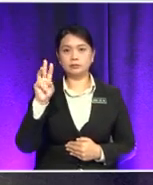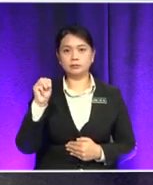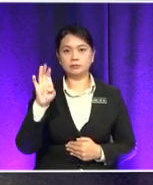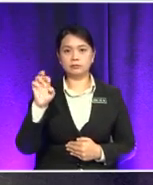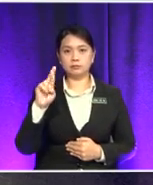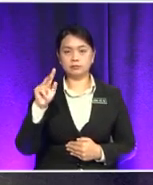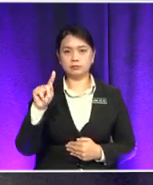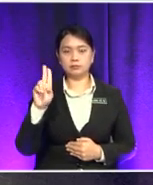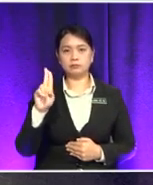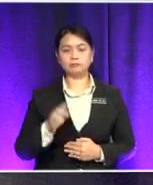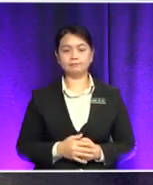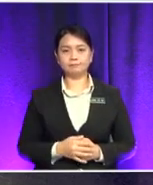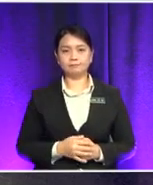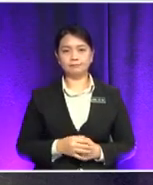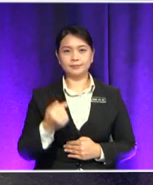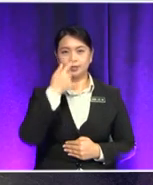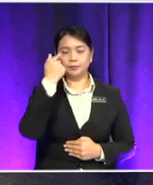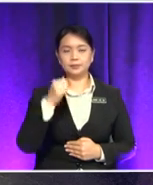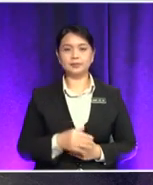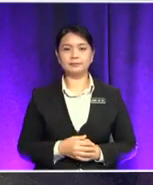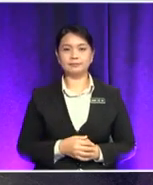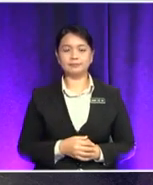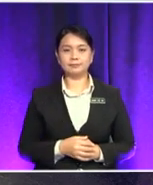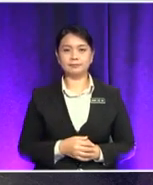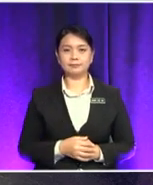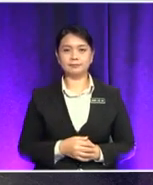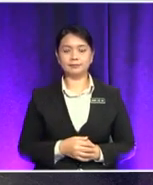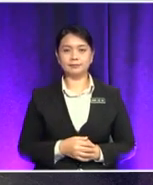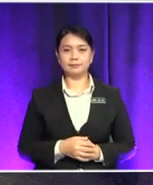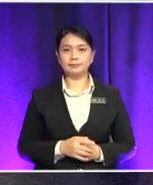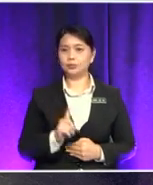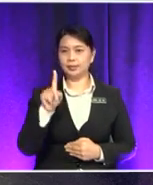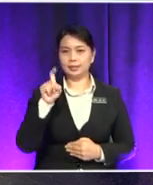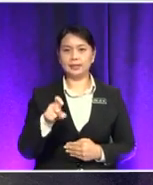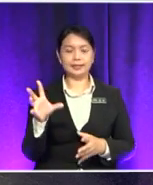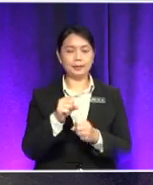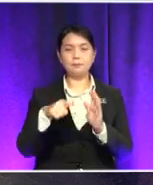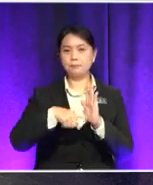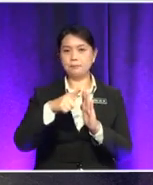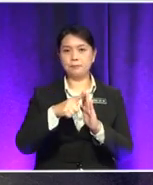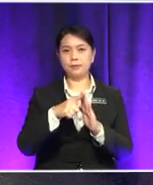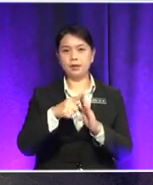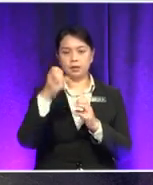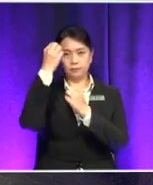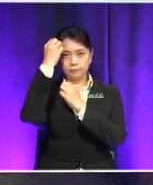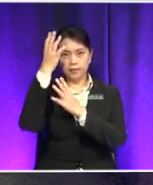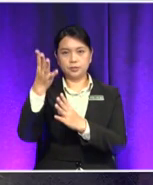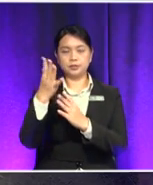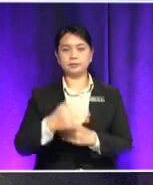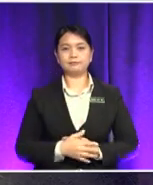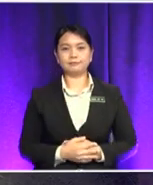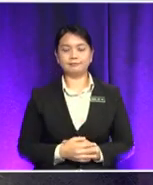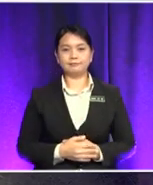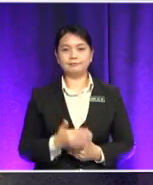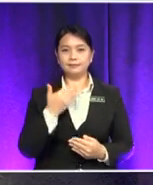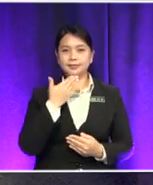and surf those links, because I'm sure you are hungry for more information. And with that, definitely, we would like to thank Teacher